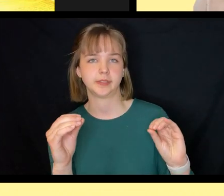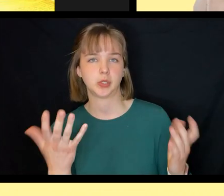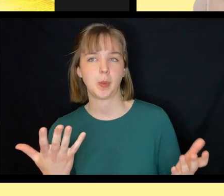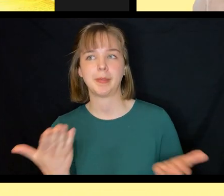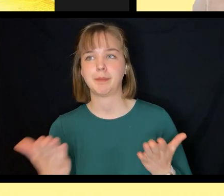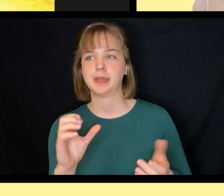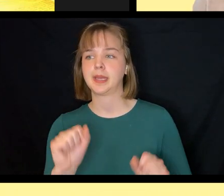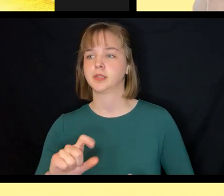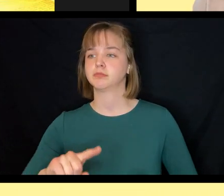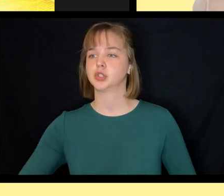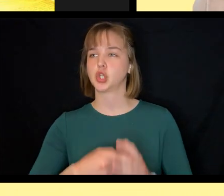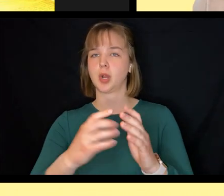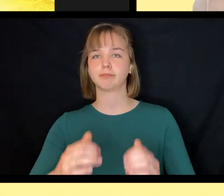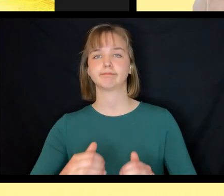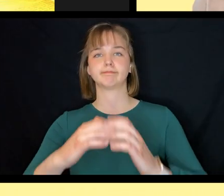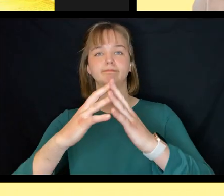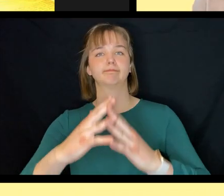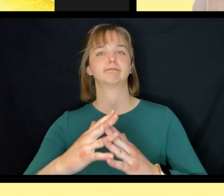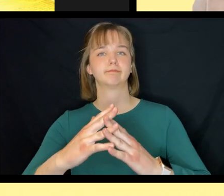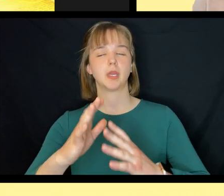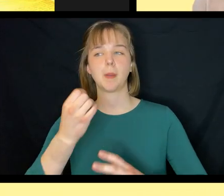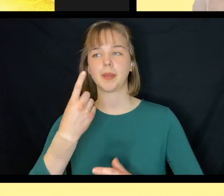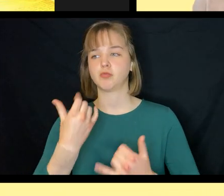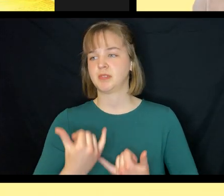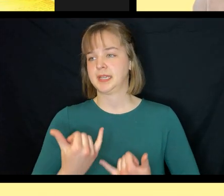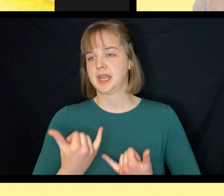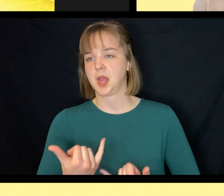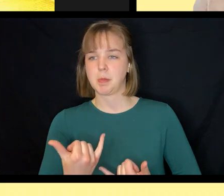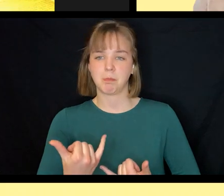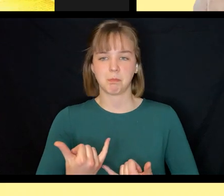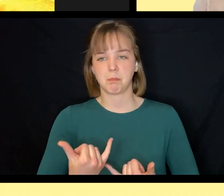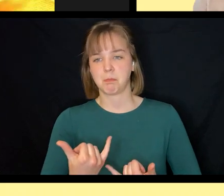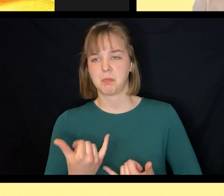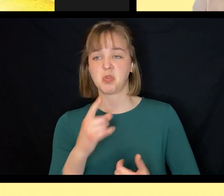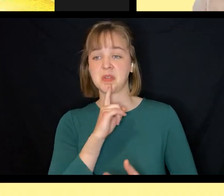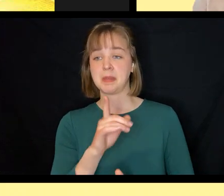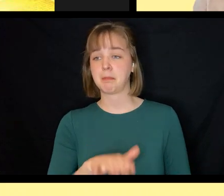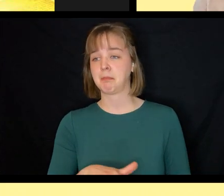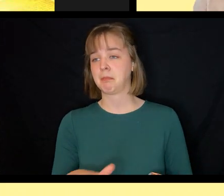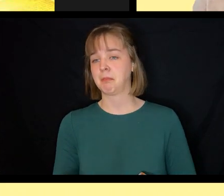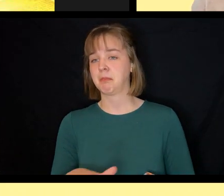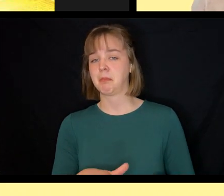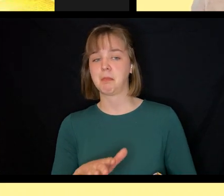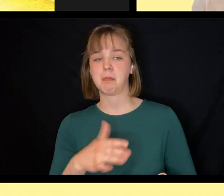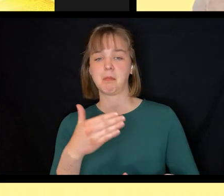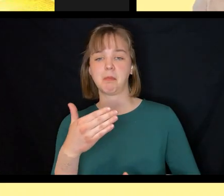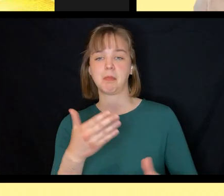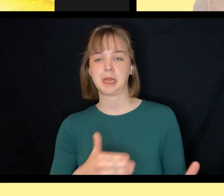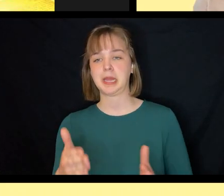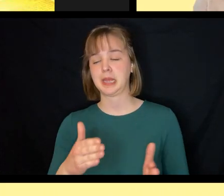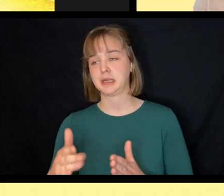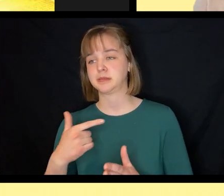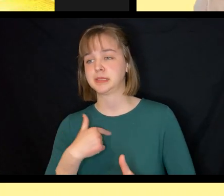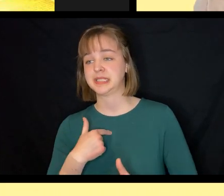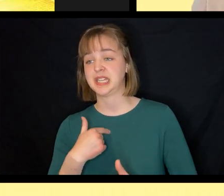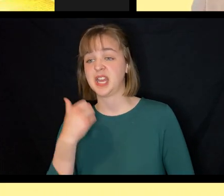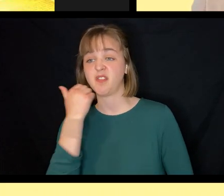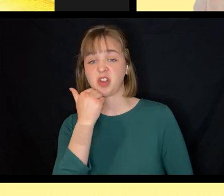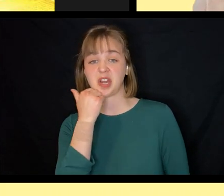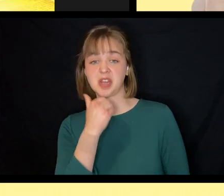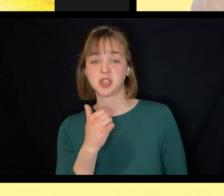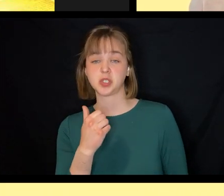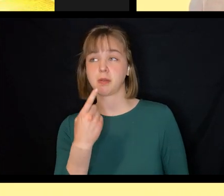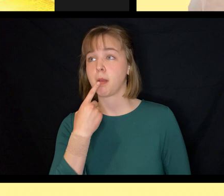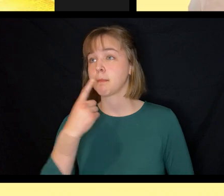cool thing to try to get. So that's my plan right now. And then just sort of see where life takes me. I like to live one day at a time and